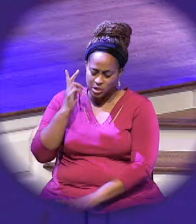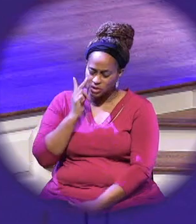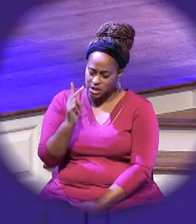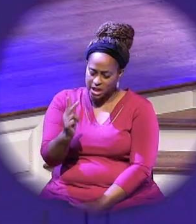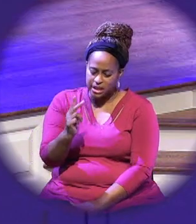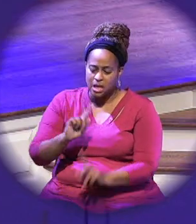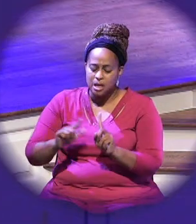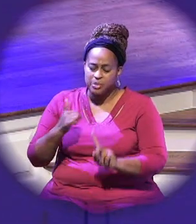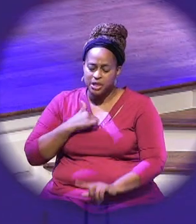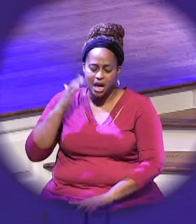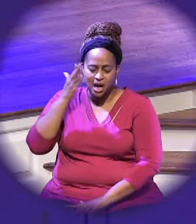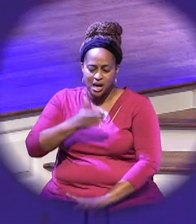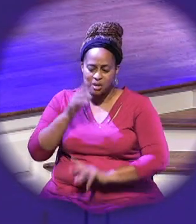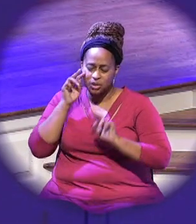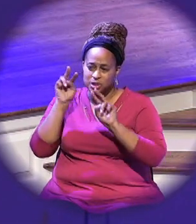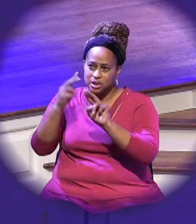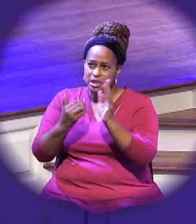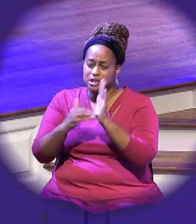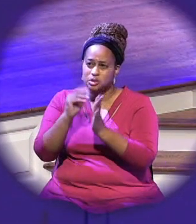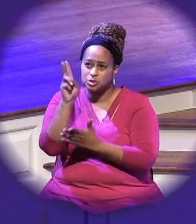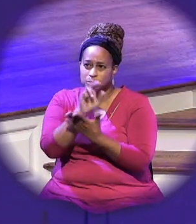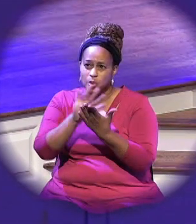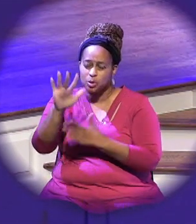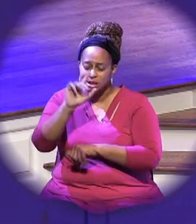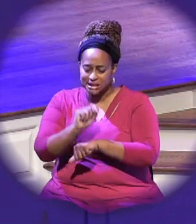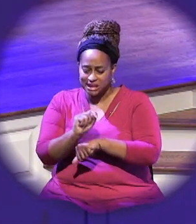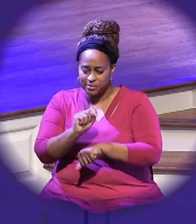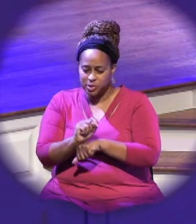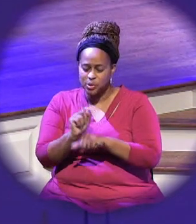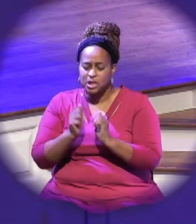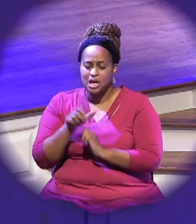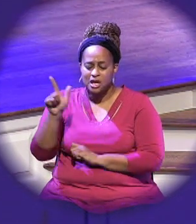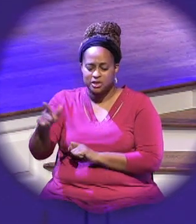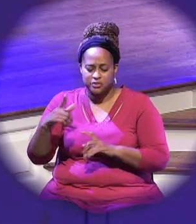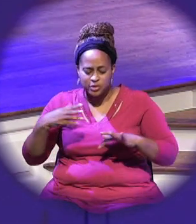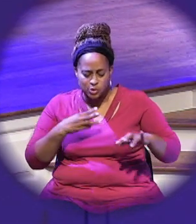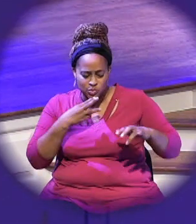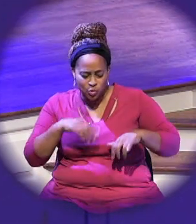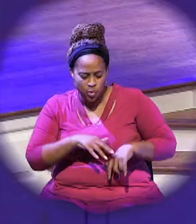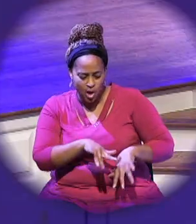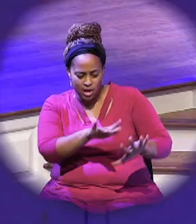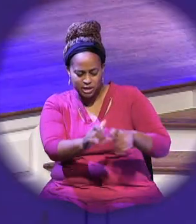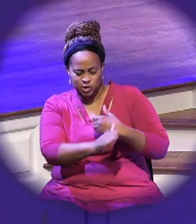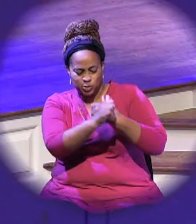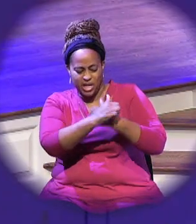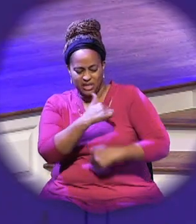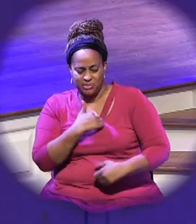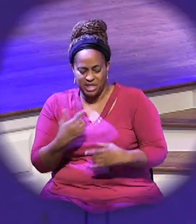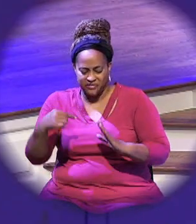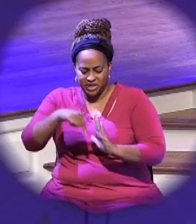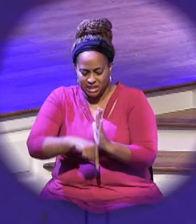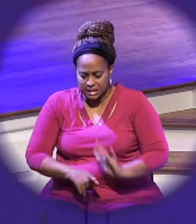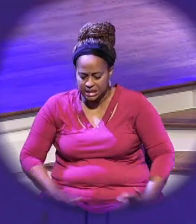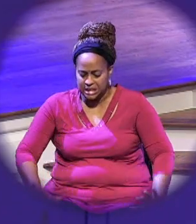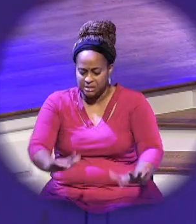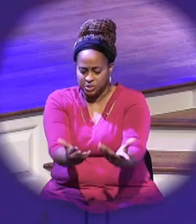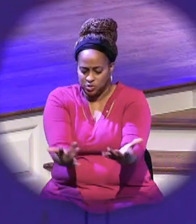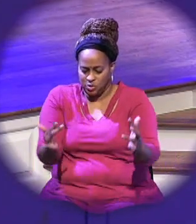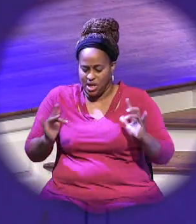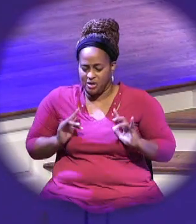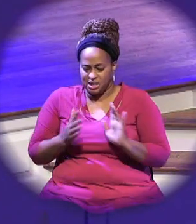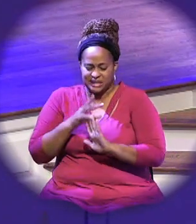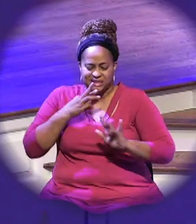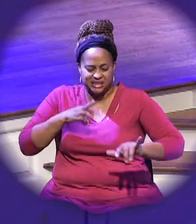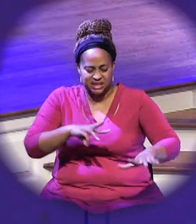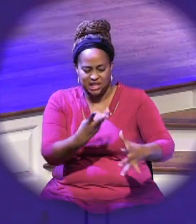yet I will look again toward your holy temple.' The engulfing waters threatened me. The deep surrounded me. Seaweed was